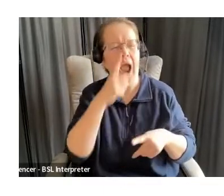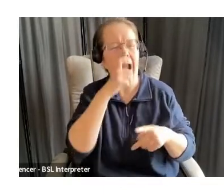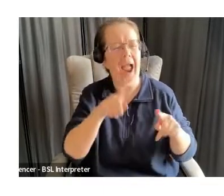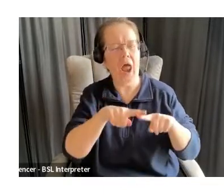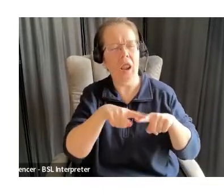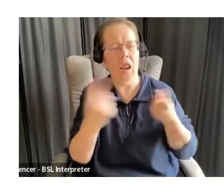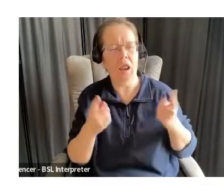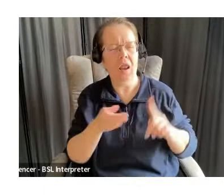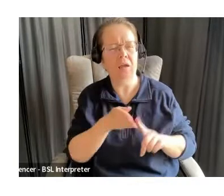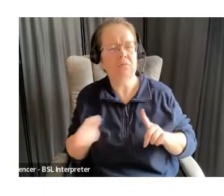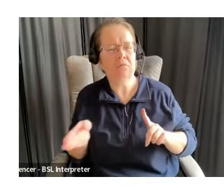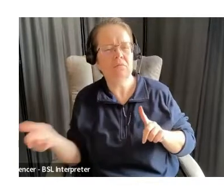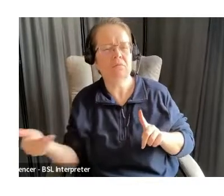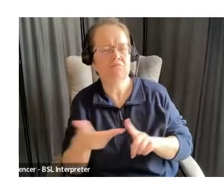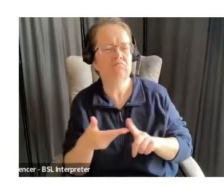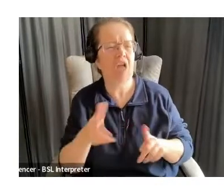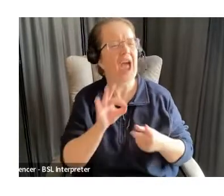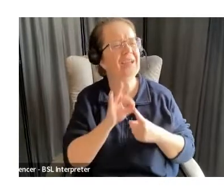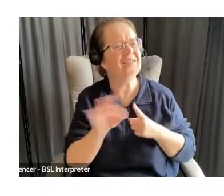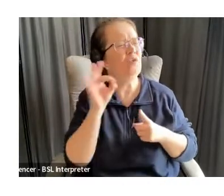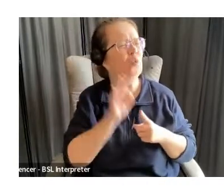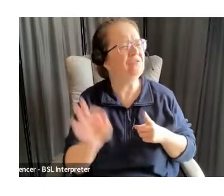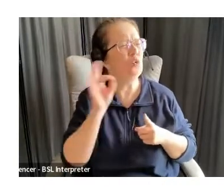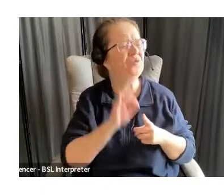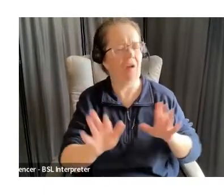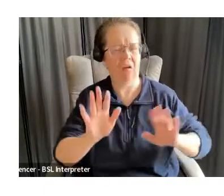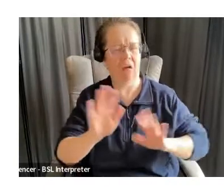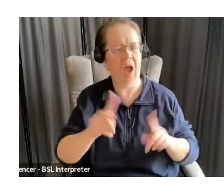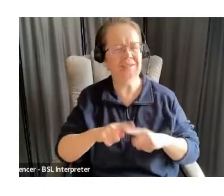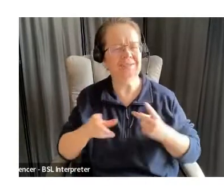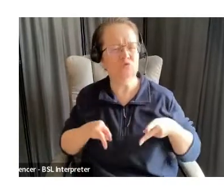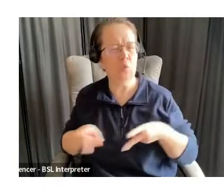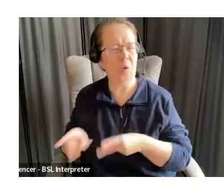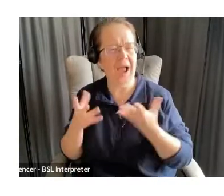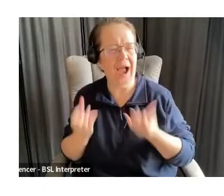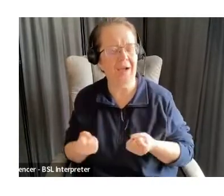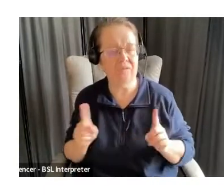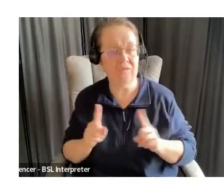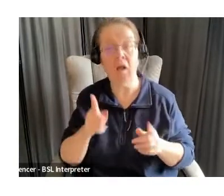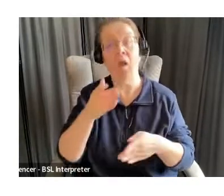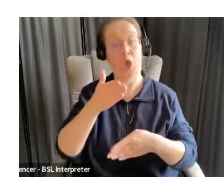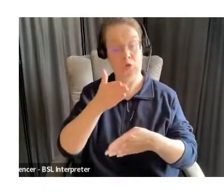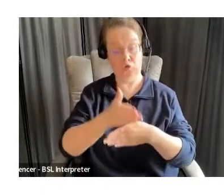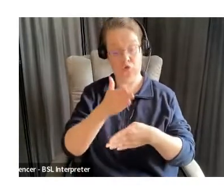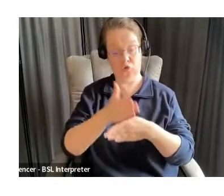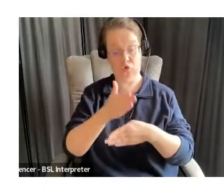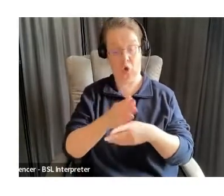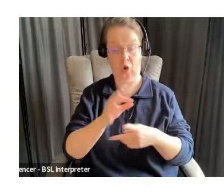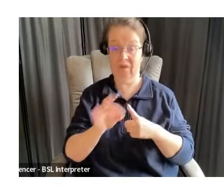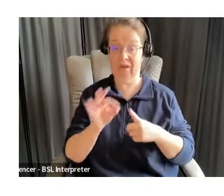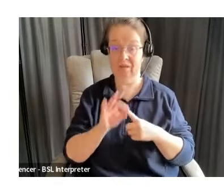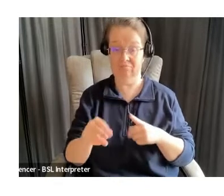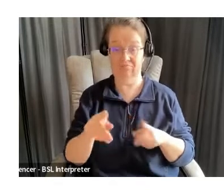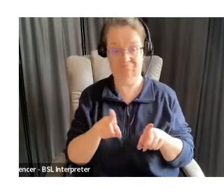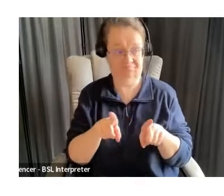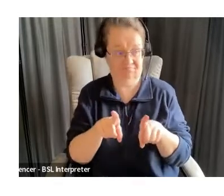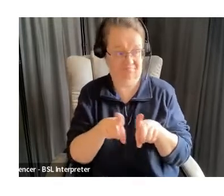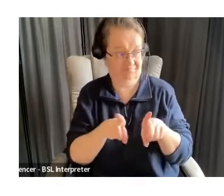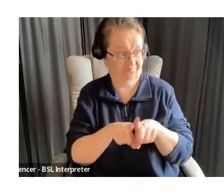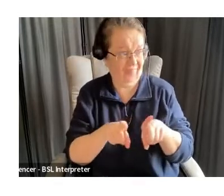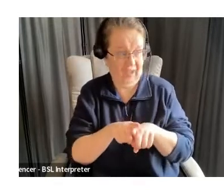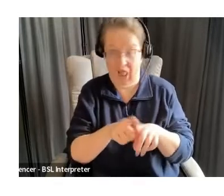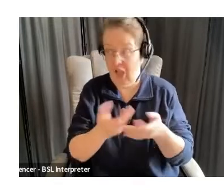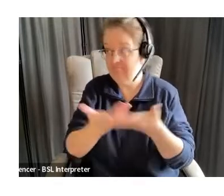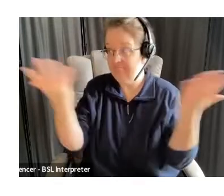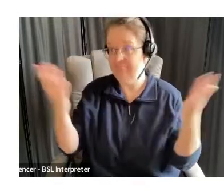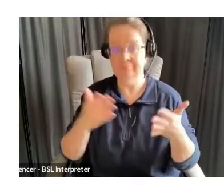ways instead of interviews. So job interviews are just like any other human